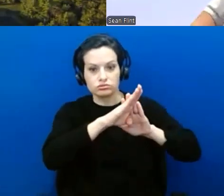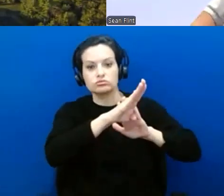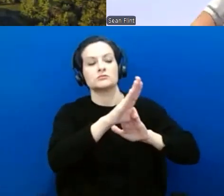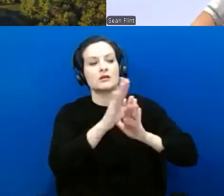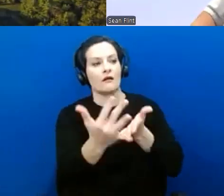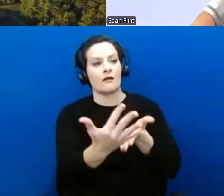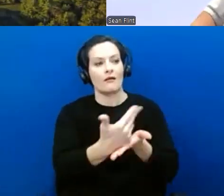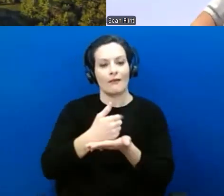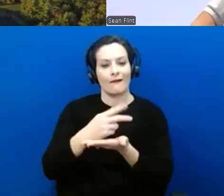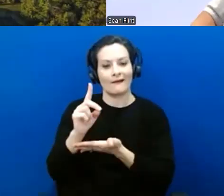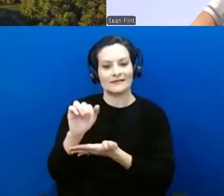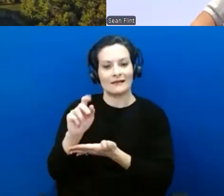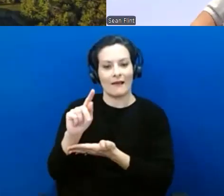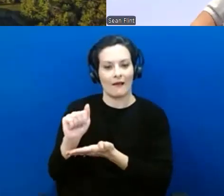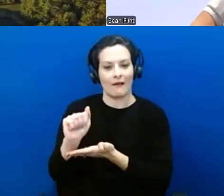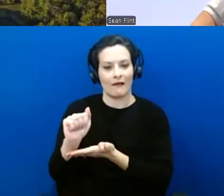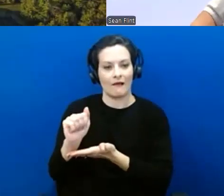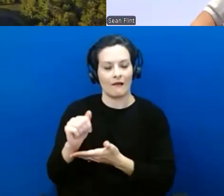So I definitely think